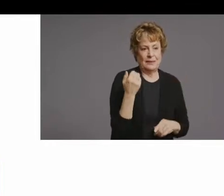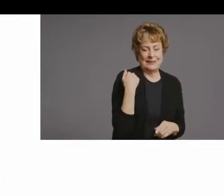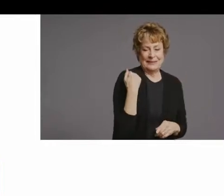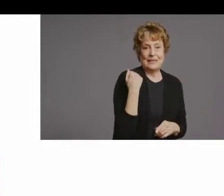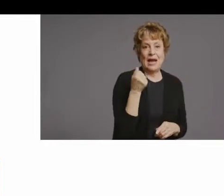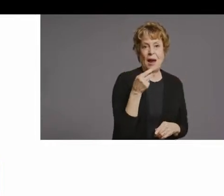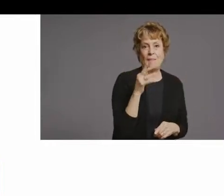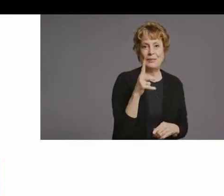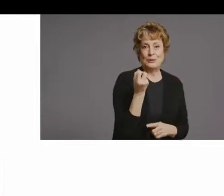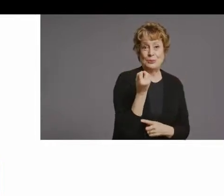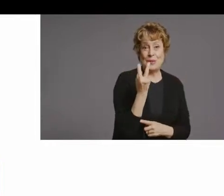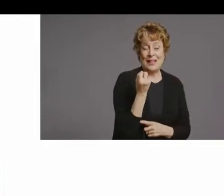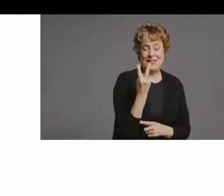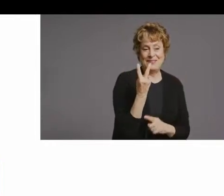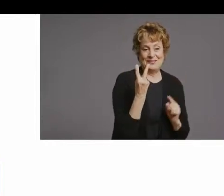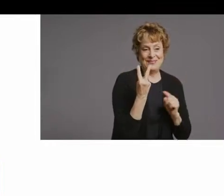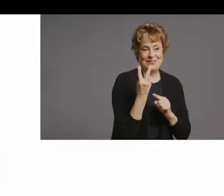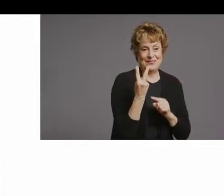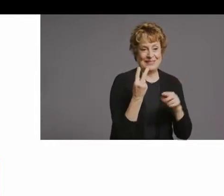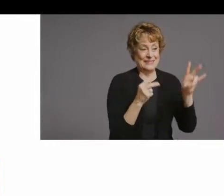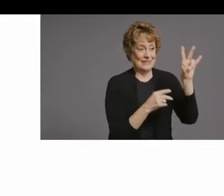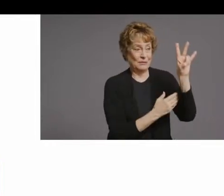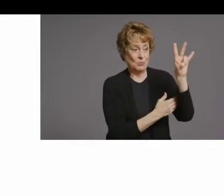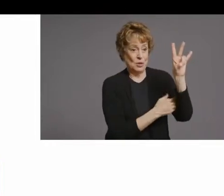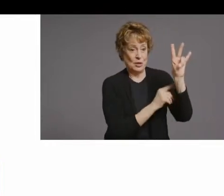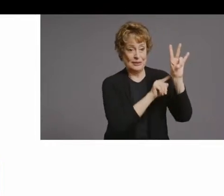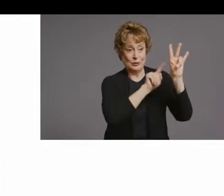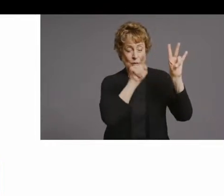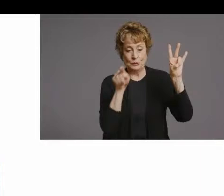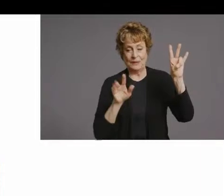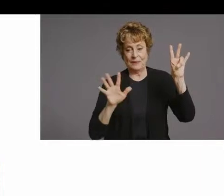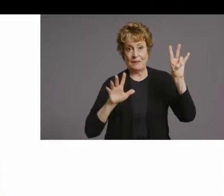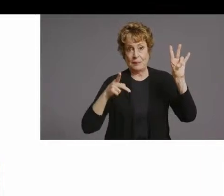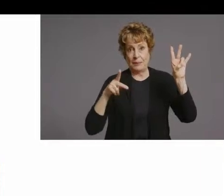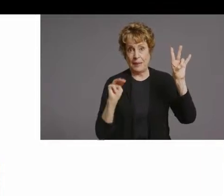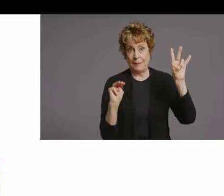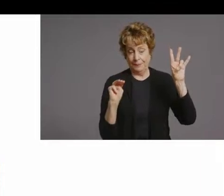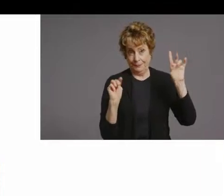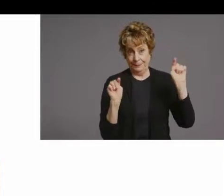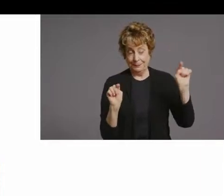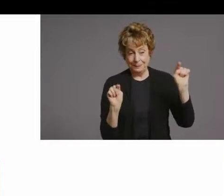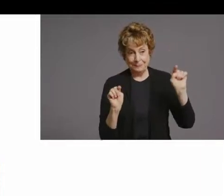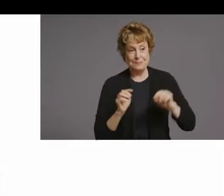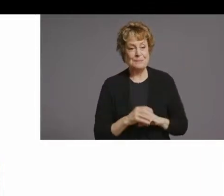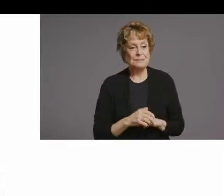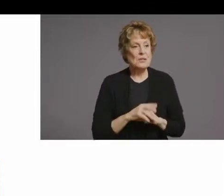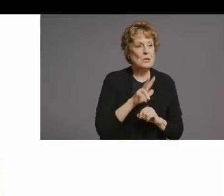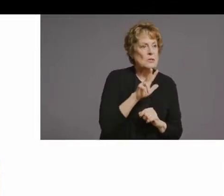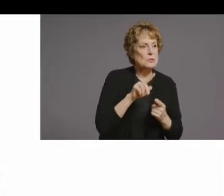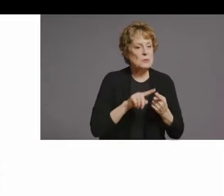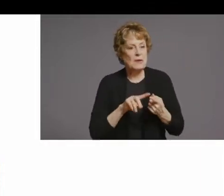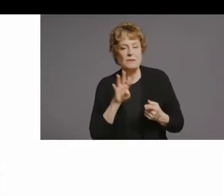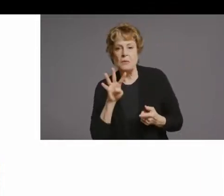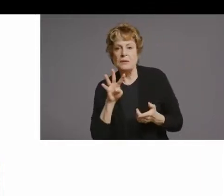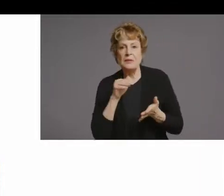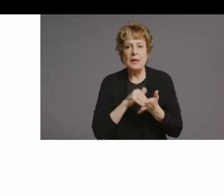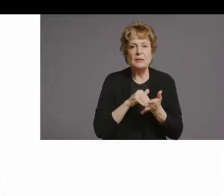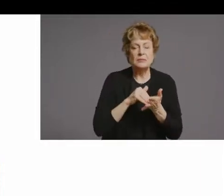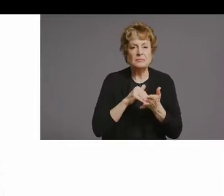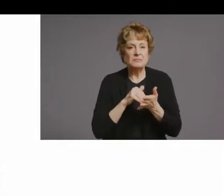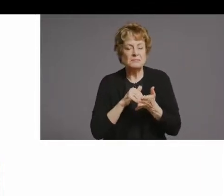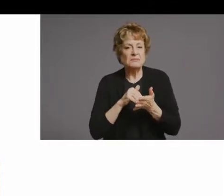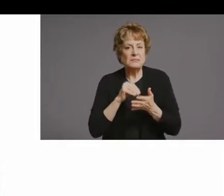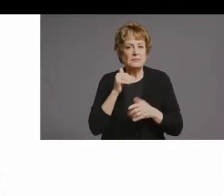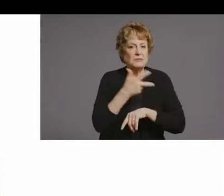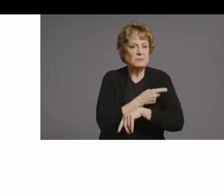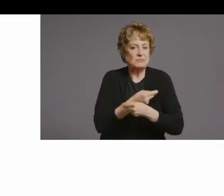a.m. to 5 p.m. and offer about 3,000 to 4,000 appointments per day. That is a walk-in clinic. So there